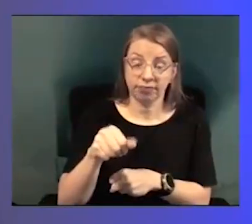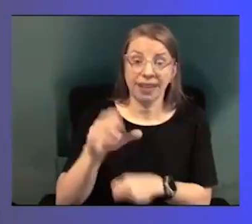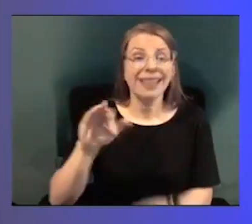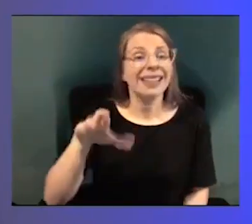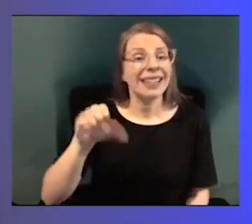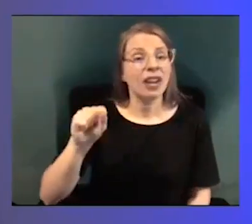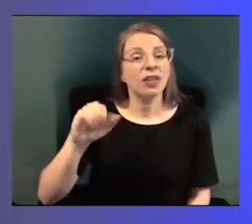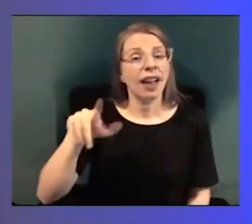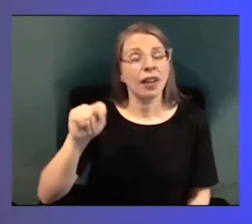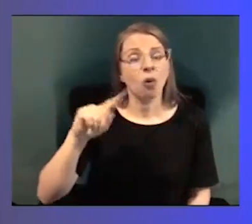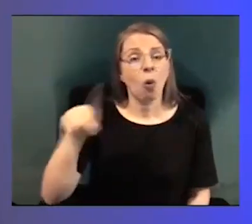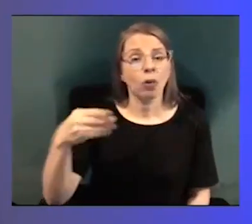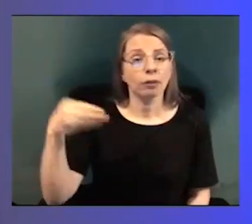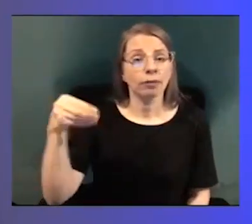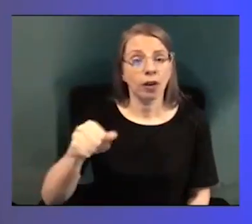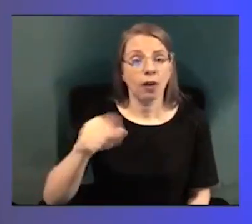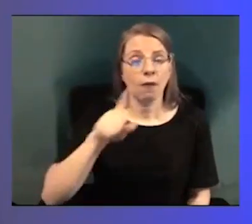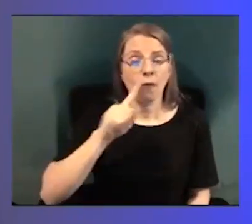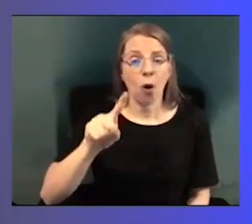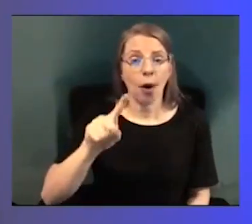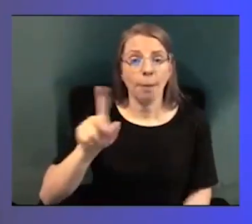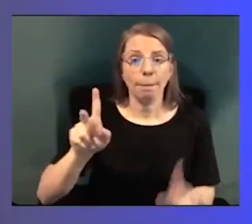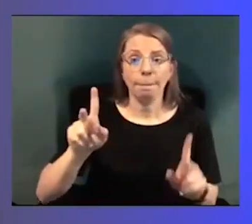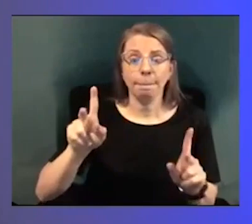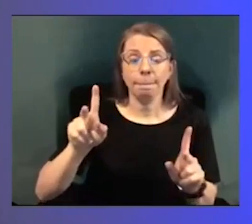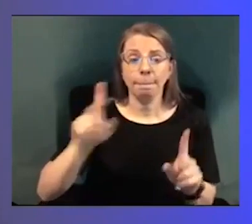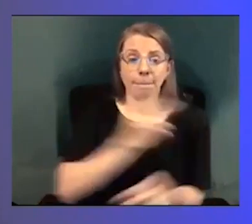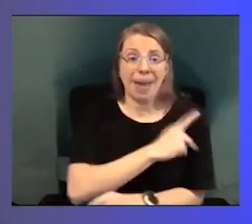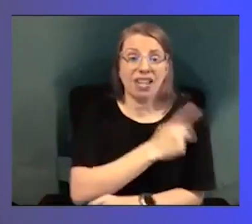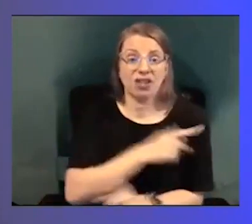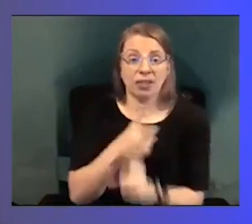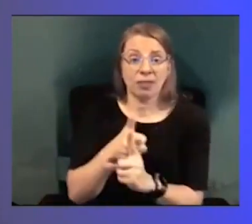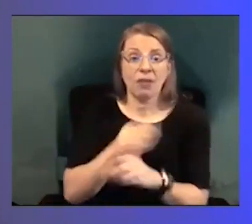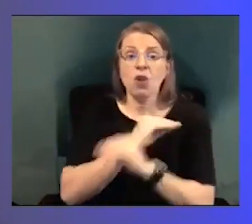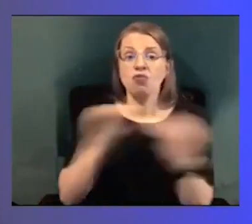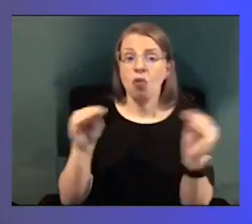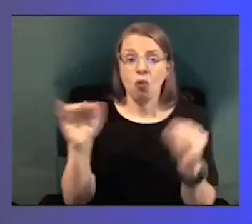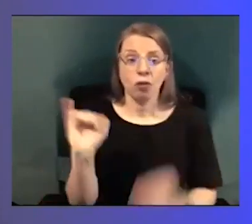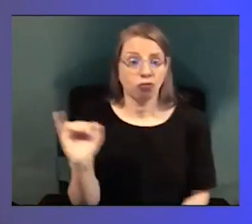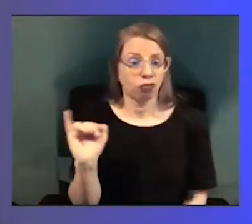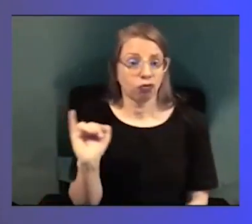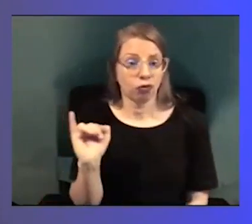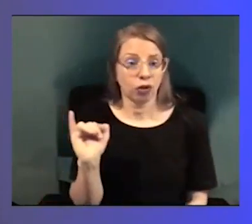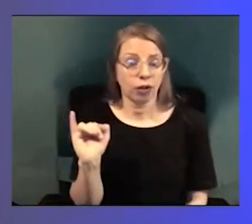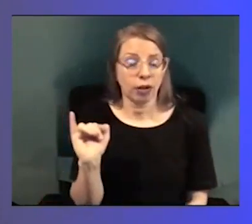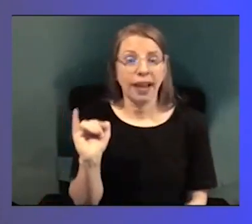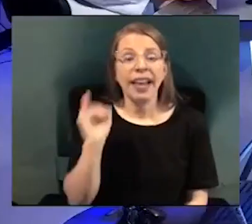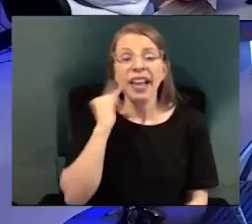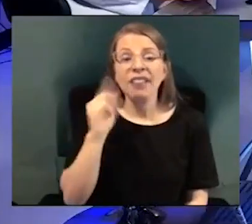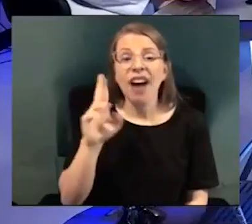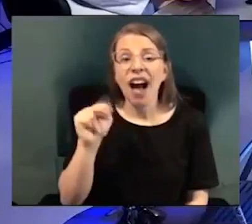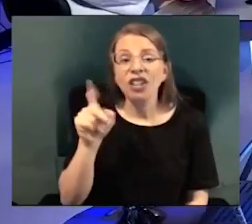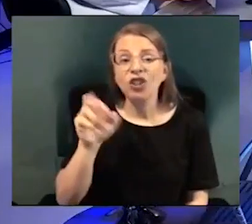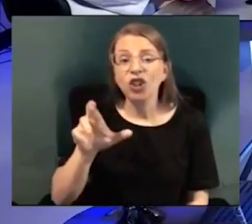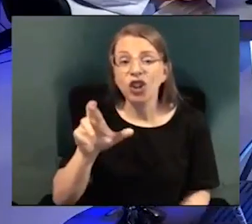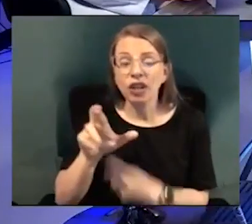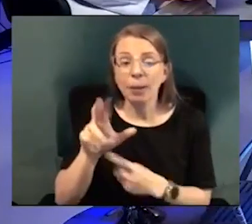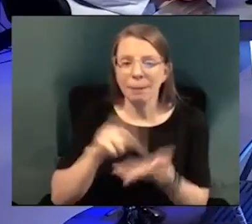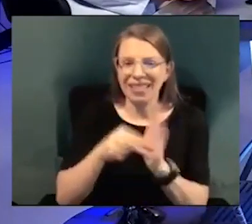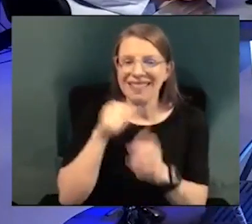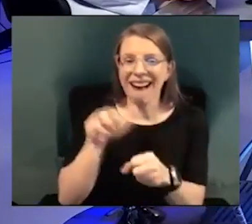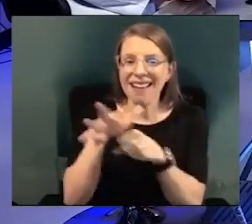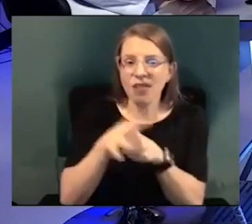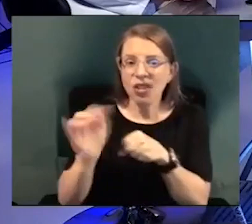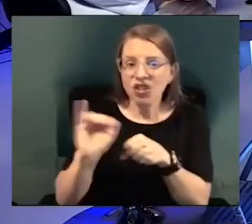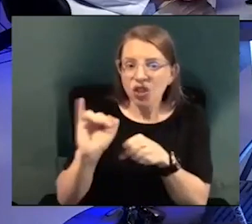for patients who are uninsured. They do not help in any way for those that are underinsured. Which is a real problem, because some of Which those is a real insurance plans